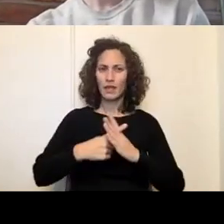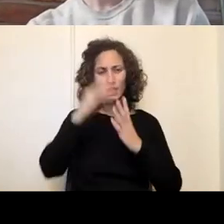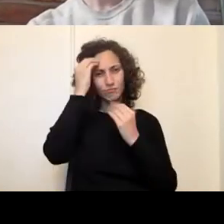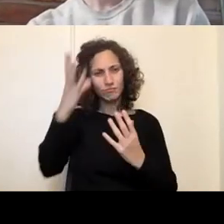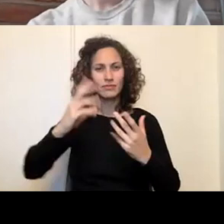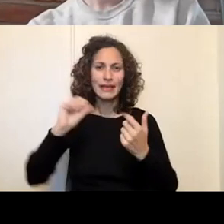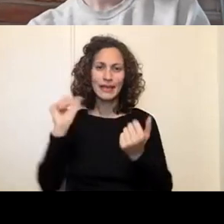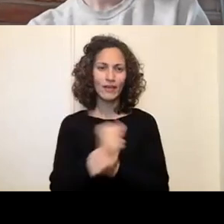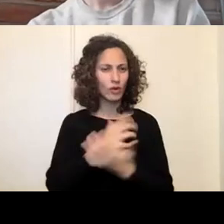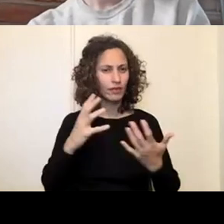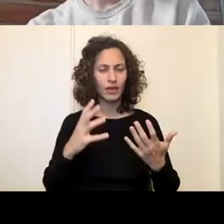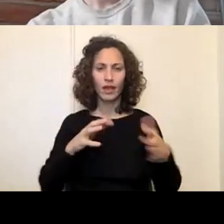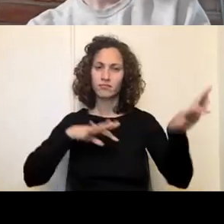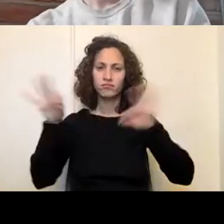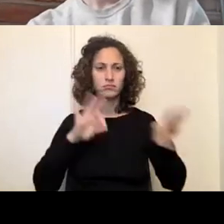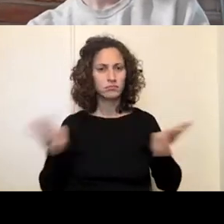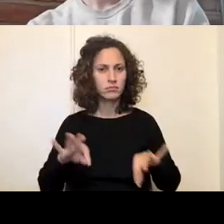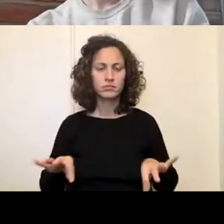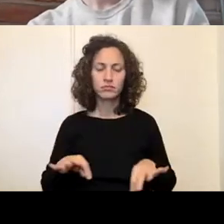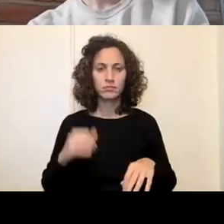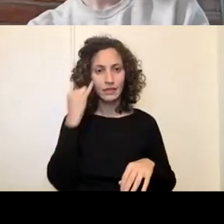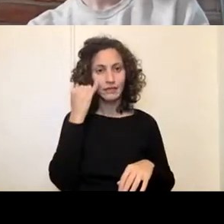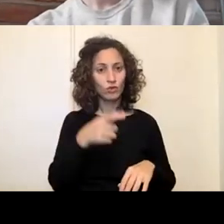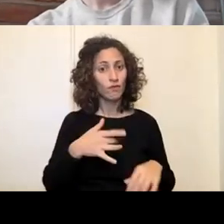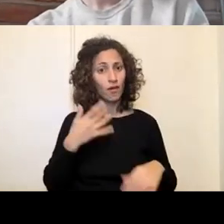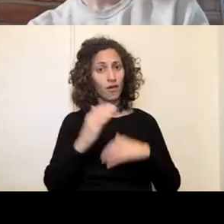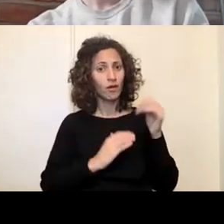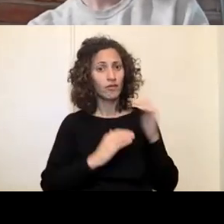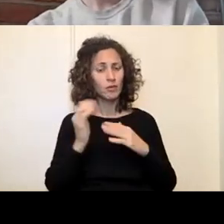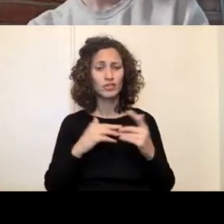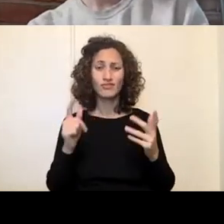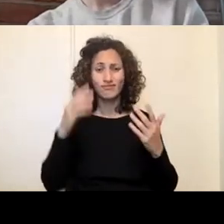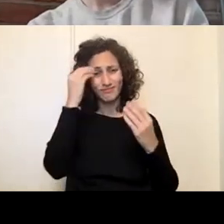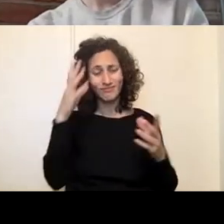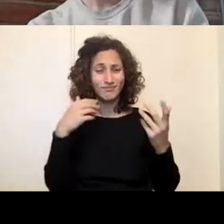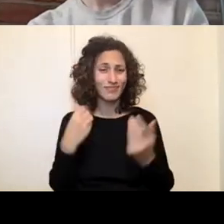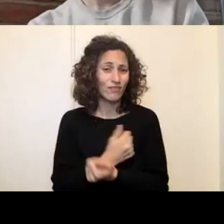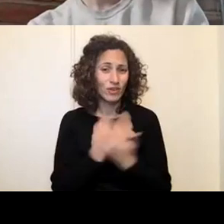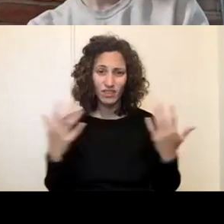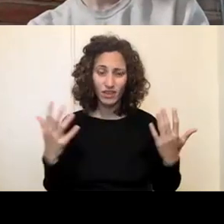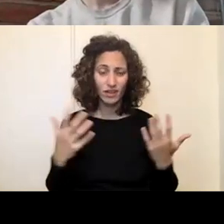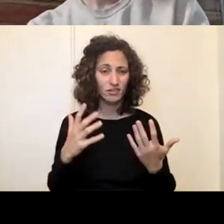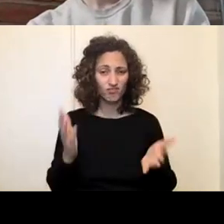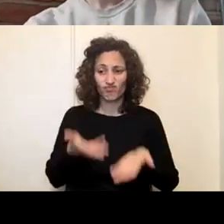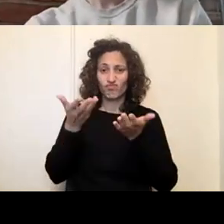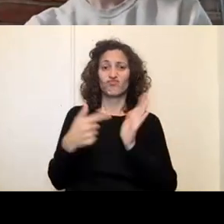like just well, if you feel comfortable just laying it out all on the table.